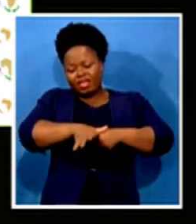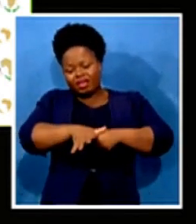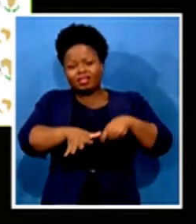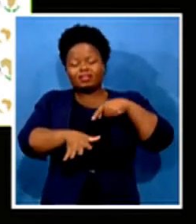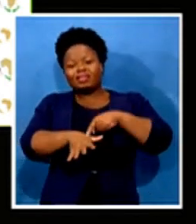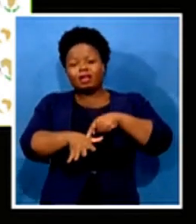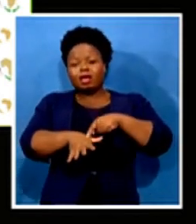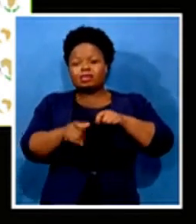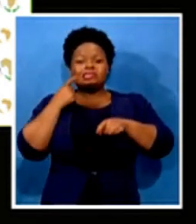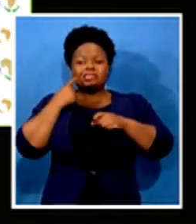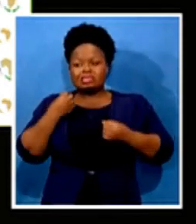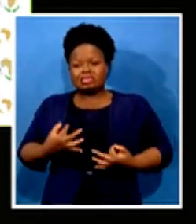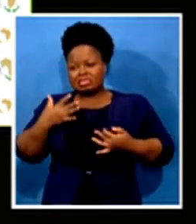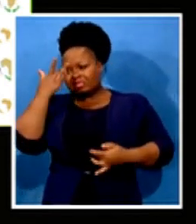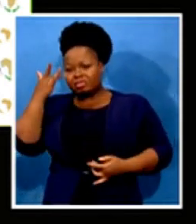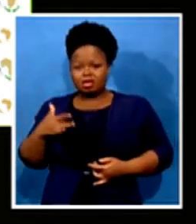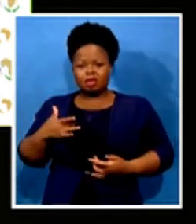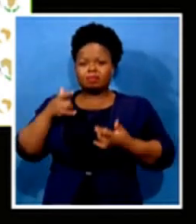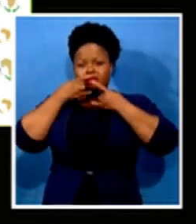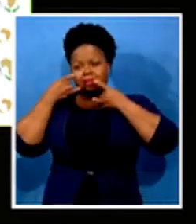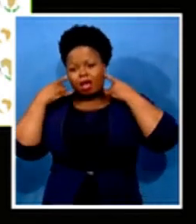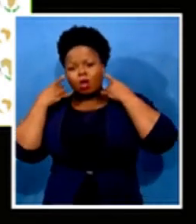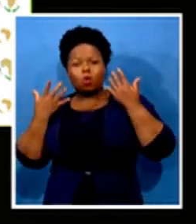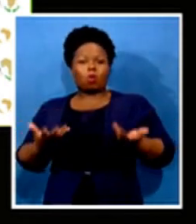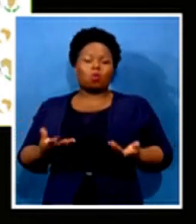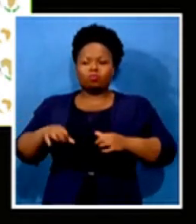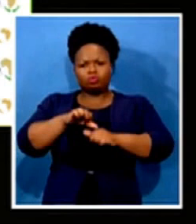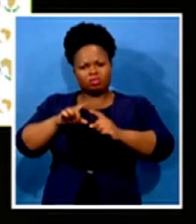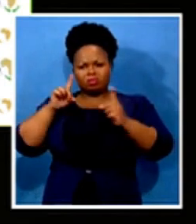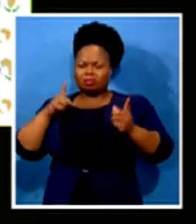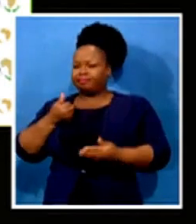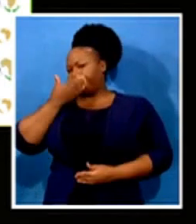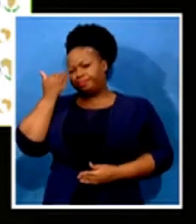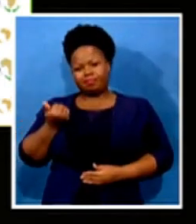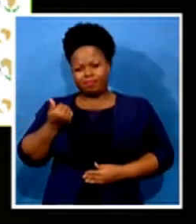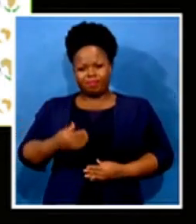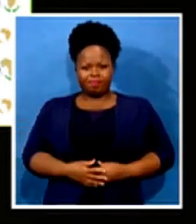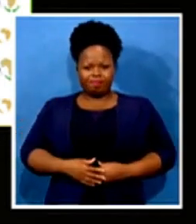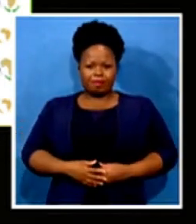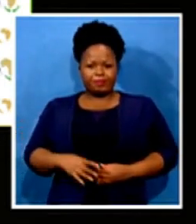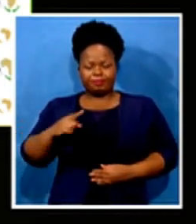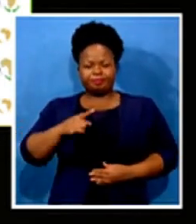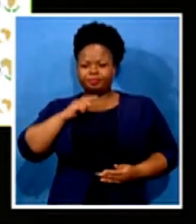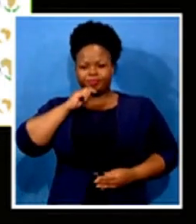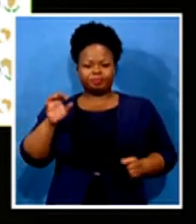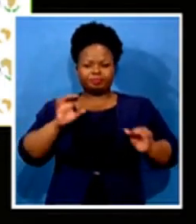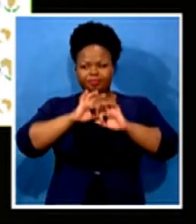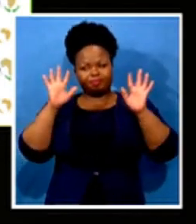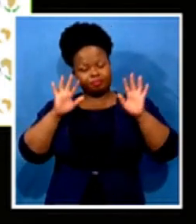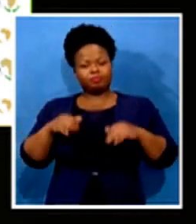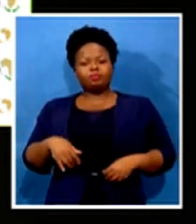wear masks or when people social distance. It is clearly data emerging from South Africa suggests